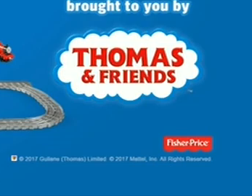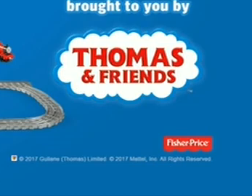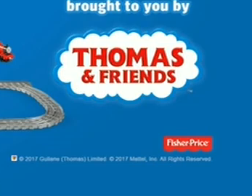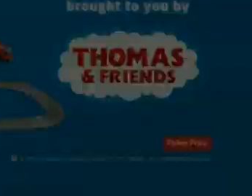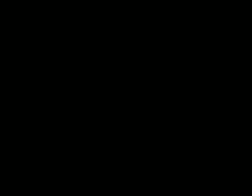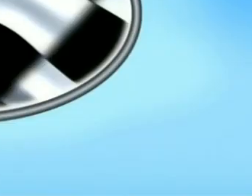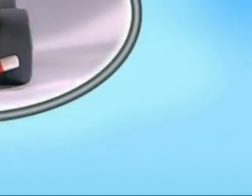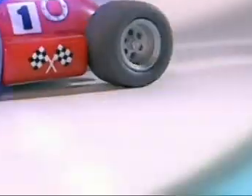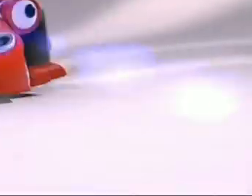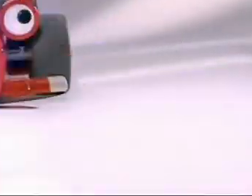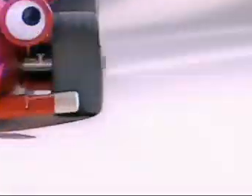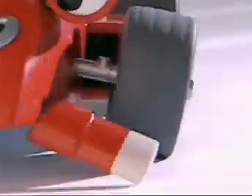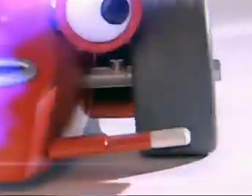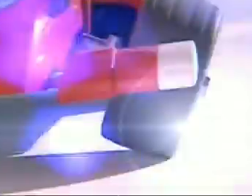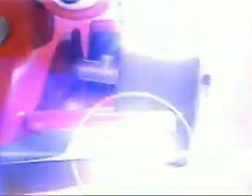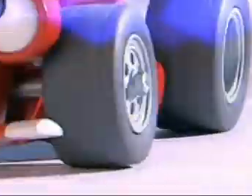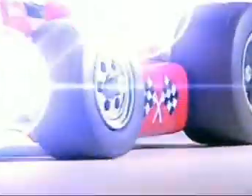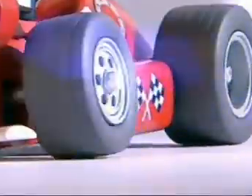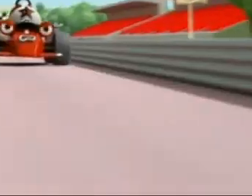and Friends.